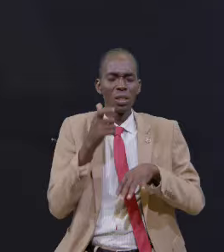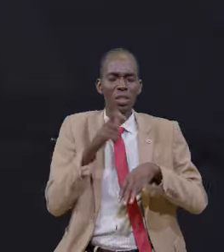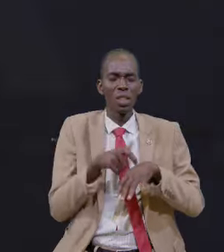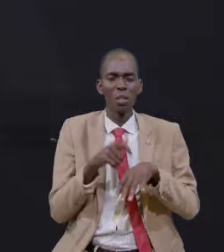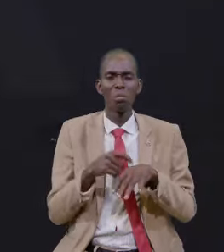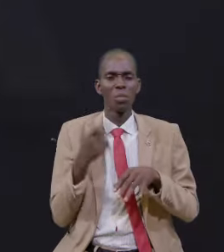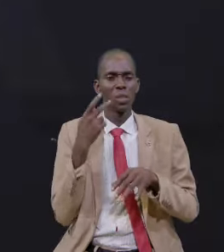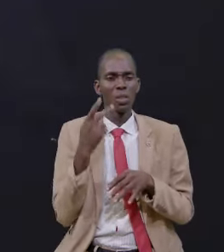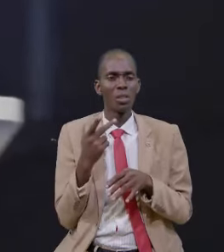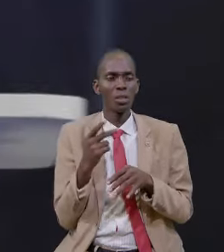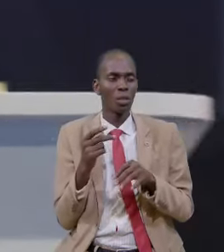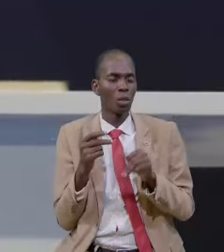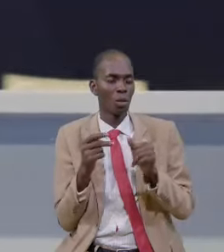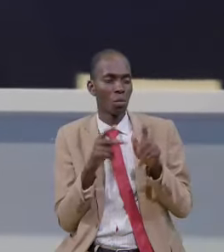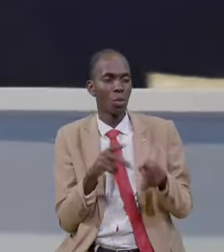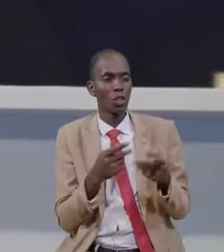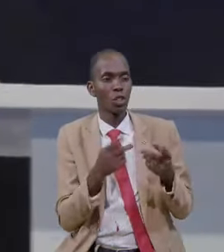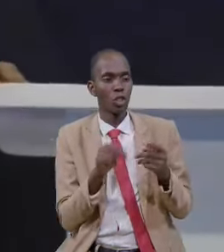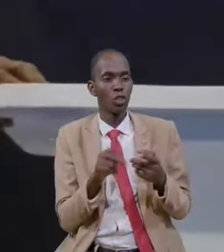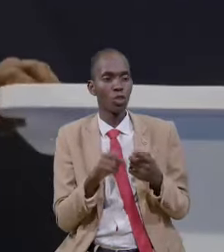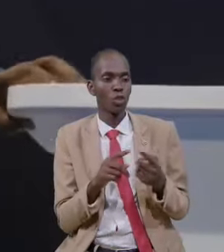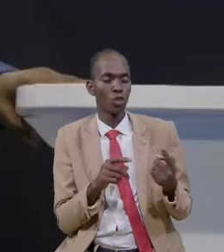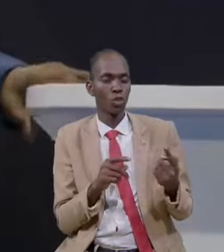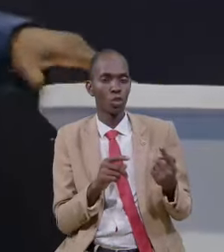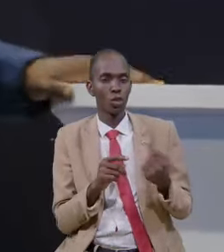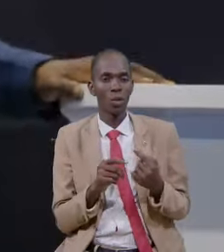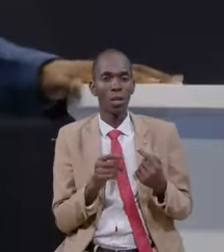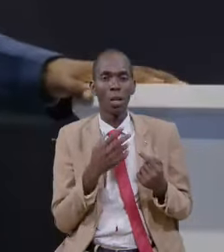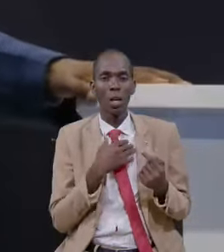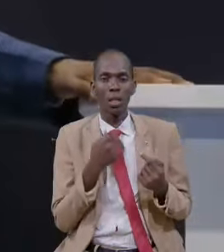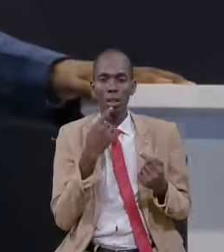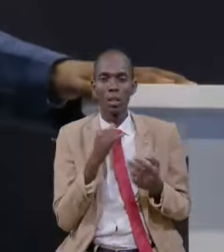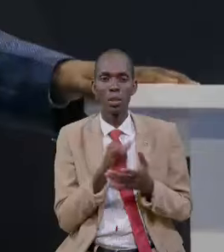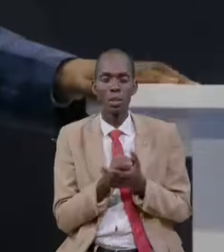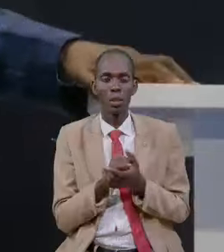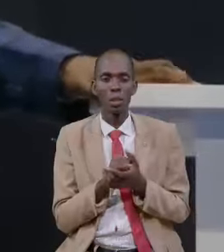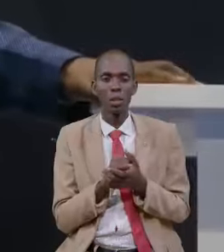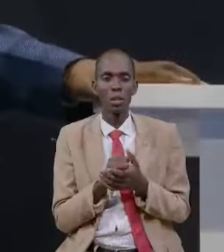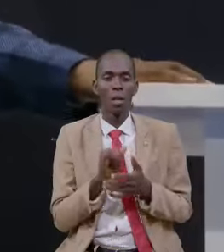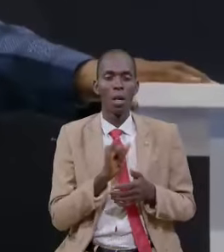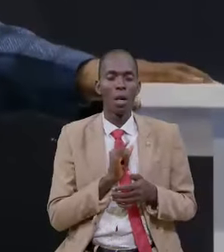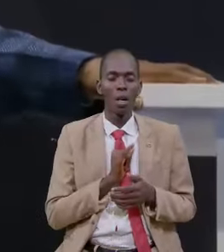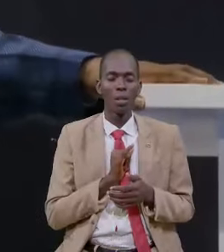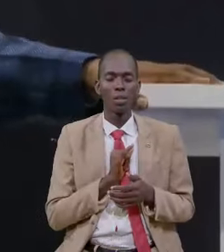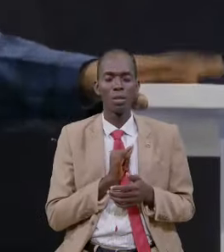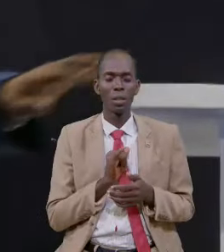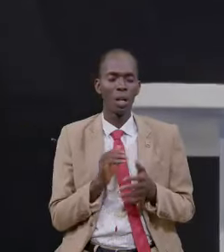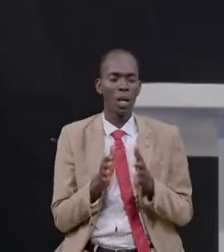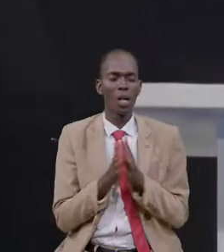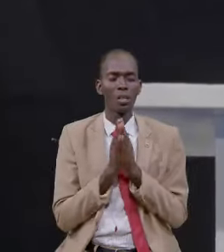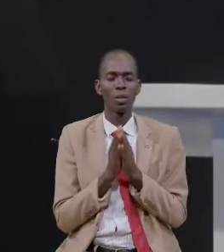point this to me, I have to be led." And once you say, "Lord, I ask, open my